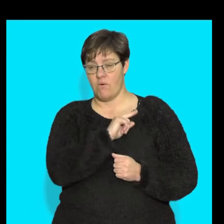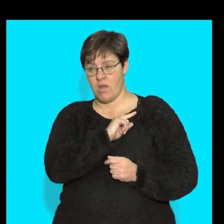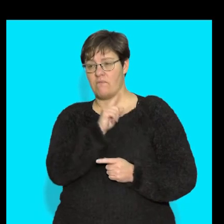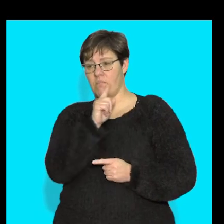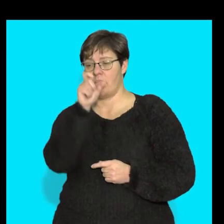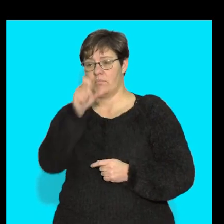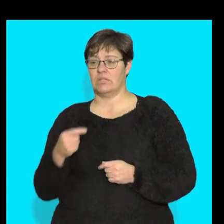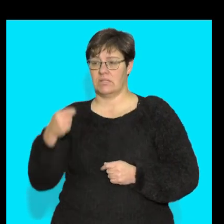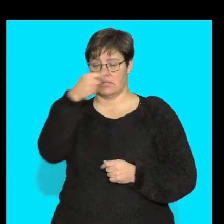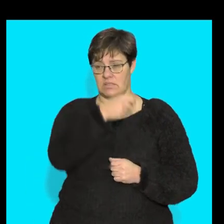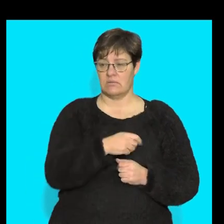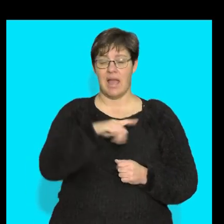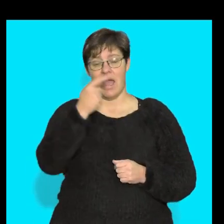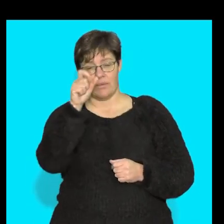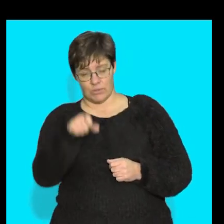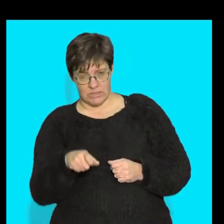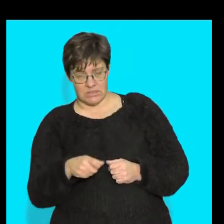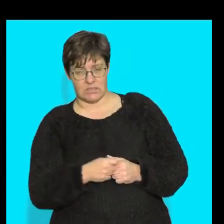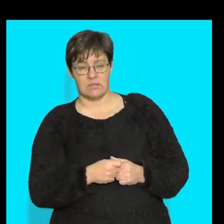add another person, it's at